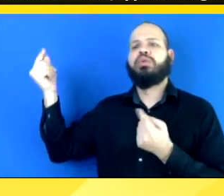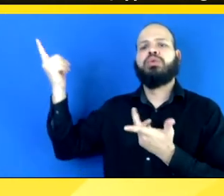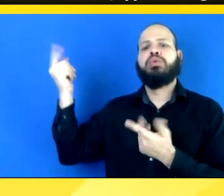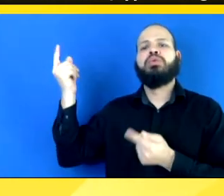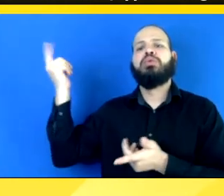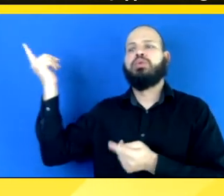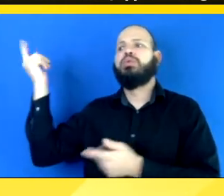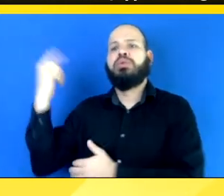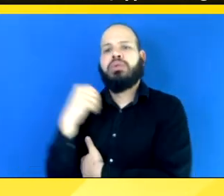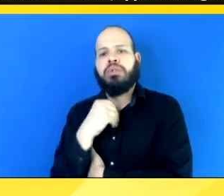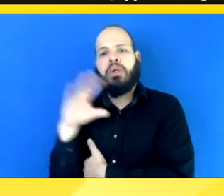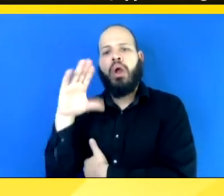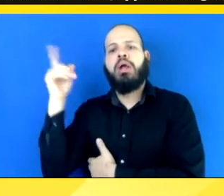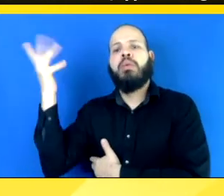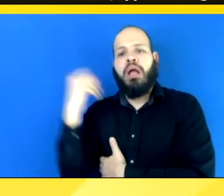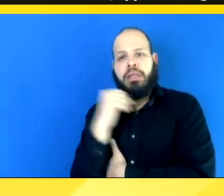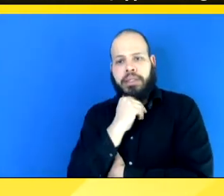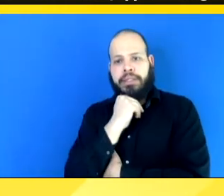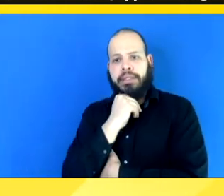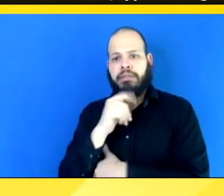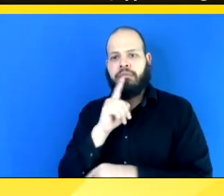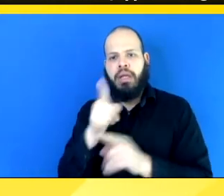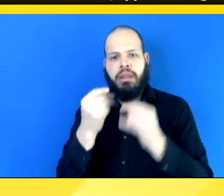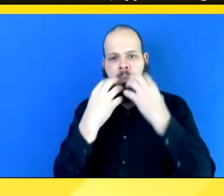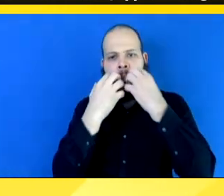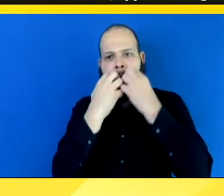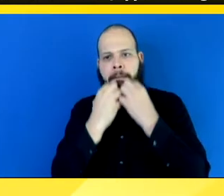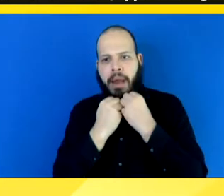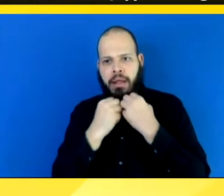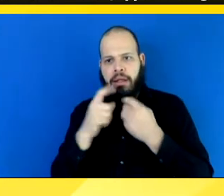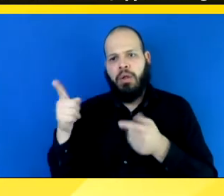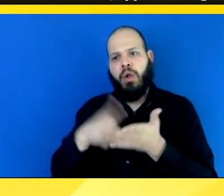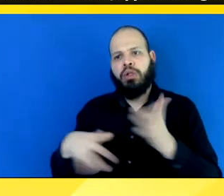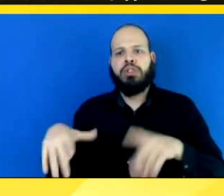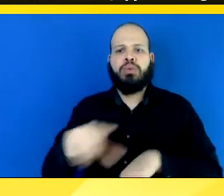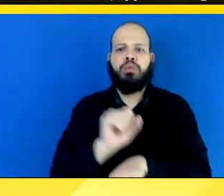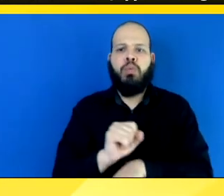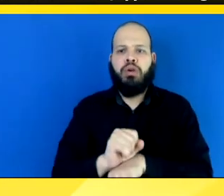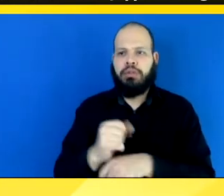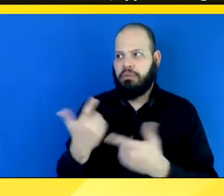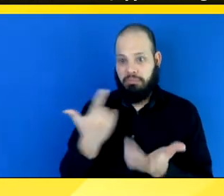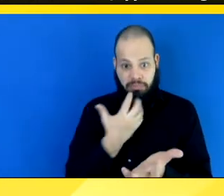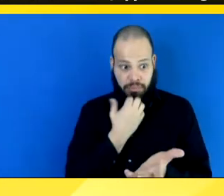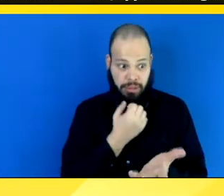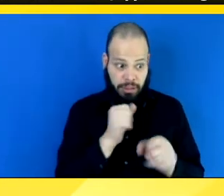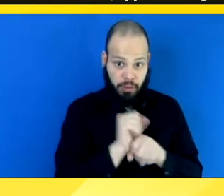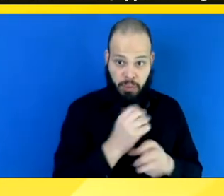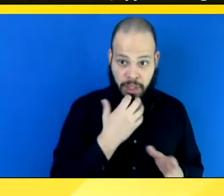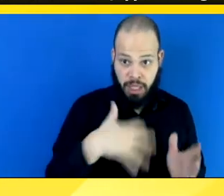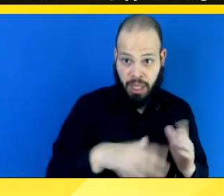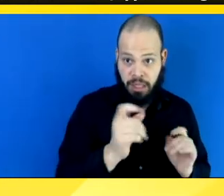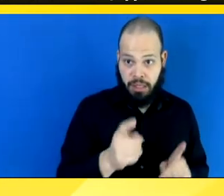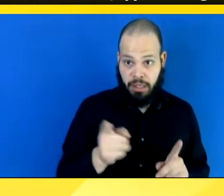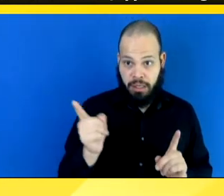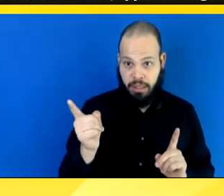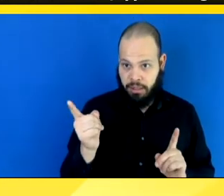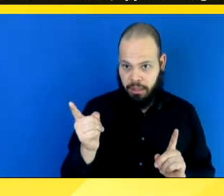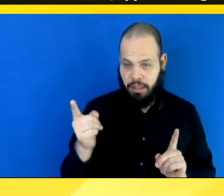it cares so much, they cut hazard pay while they were increasing the hourly work.